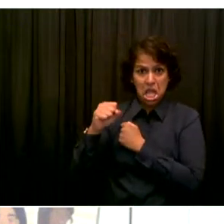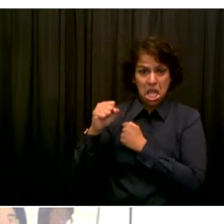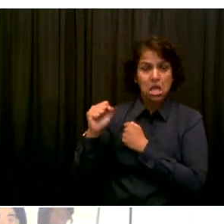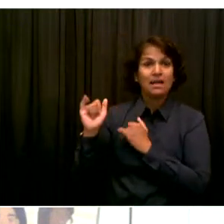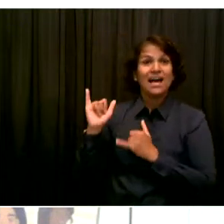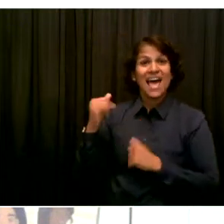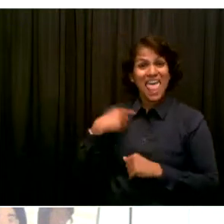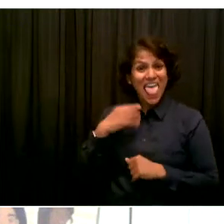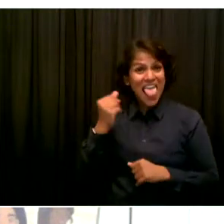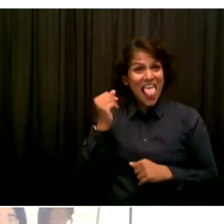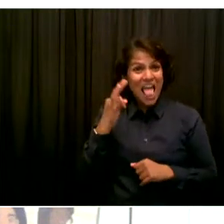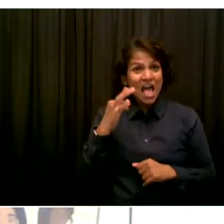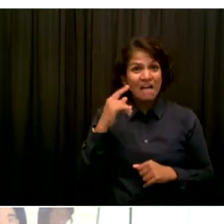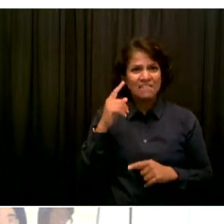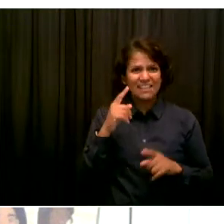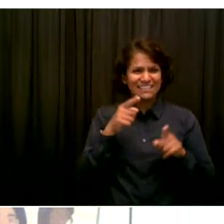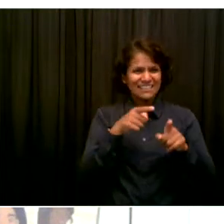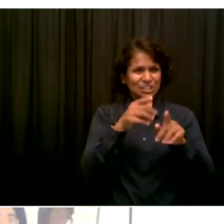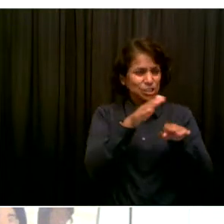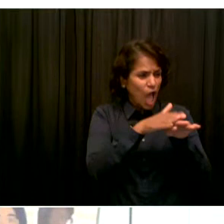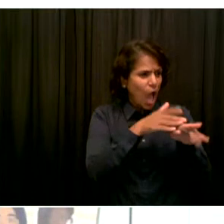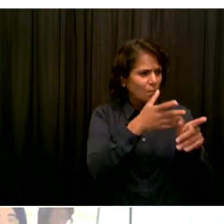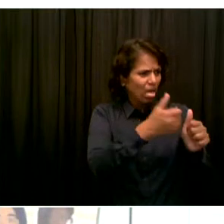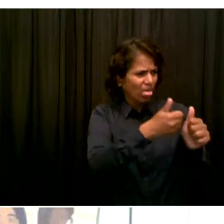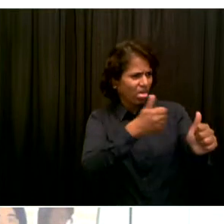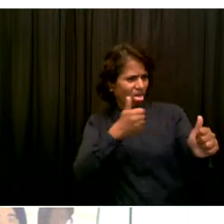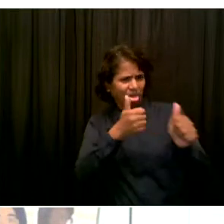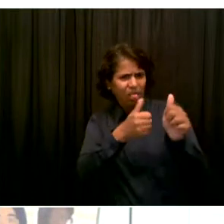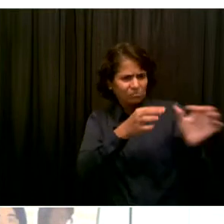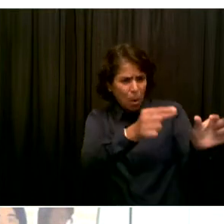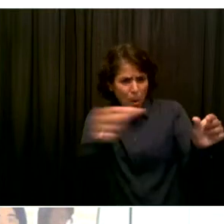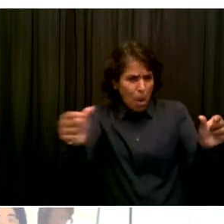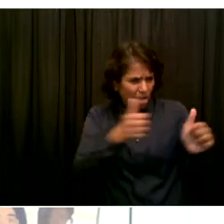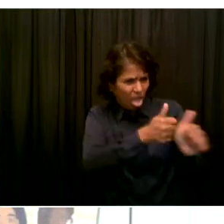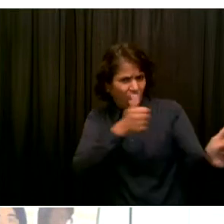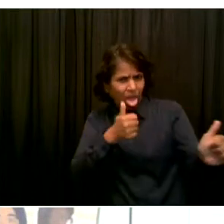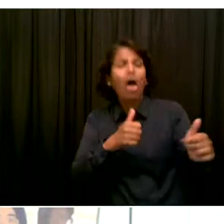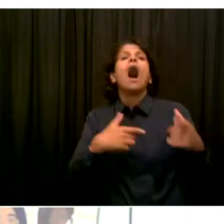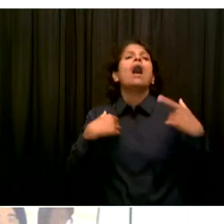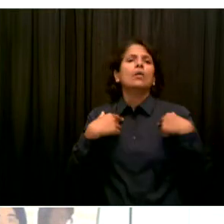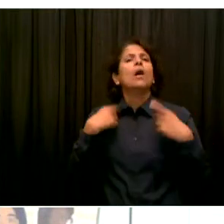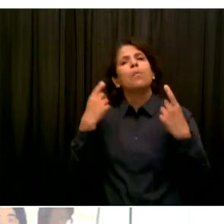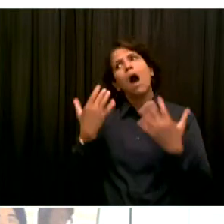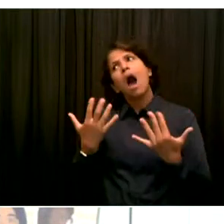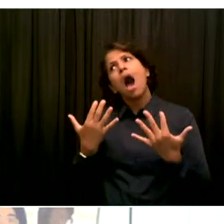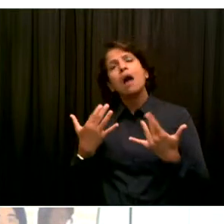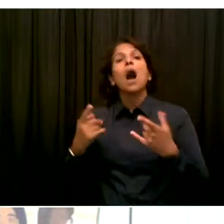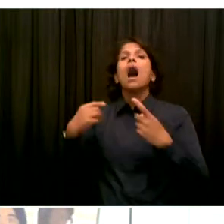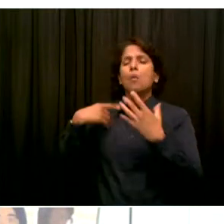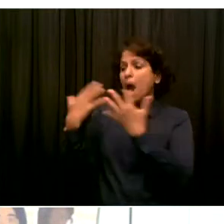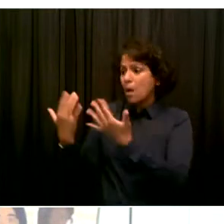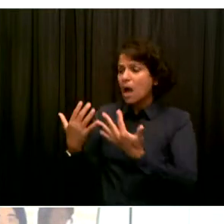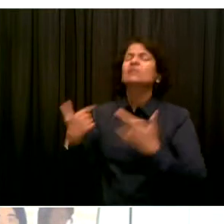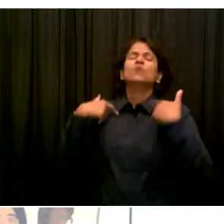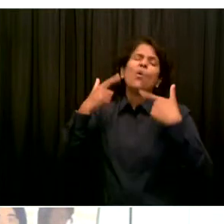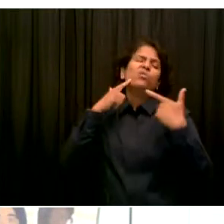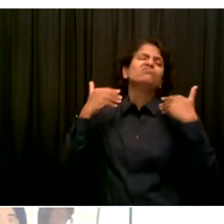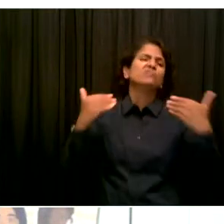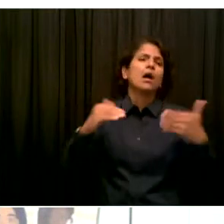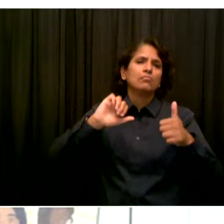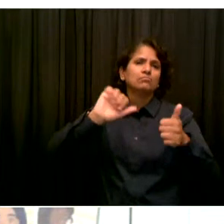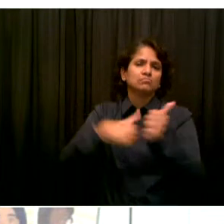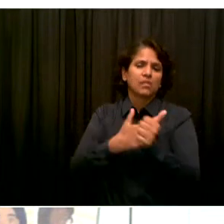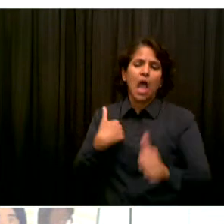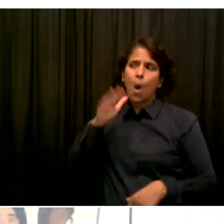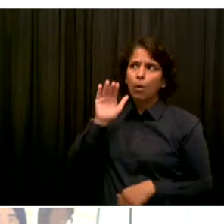that that demand is greater than that very significant capacity that I've described. So we'll take all